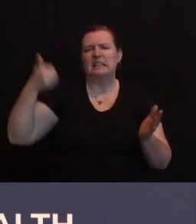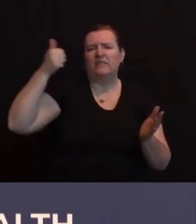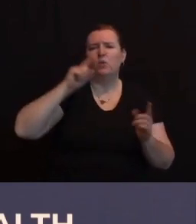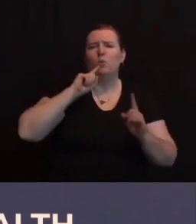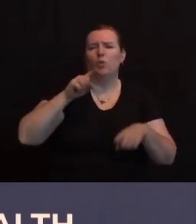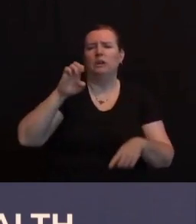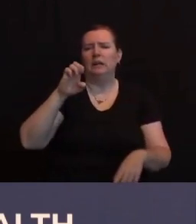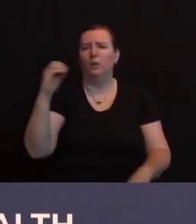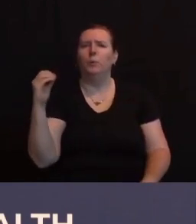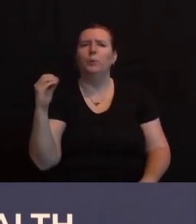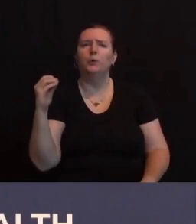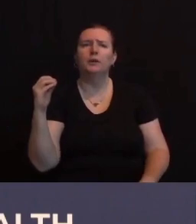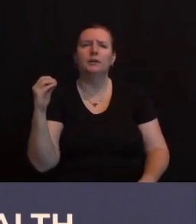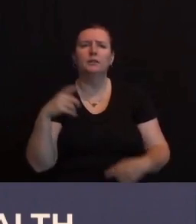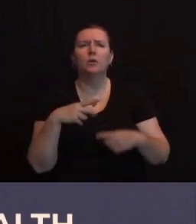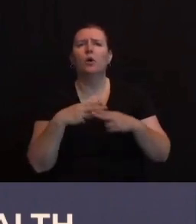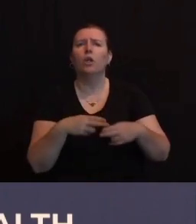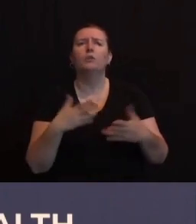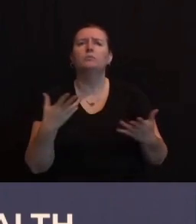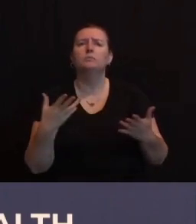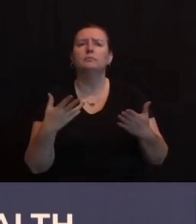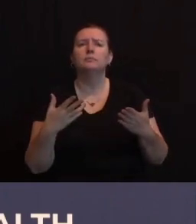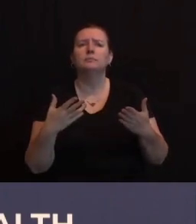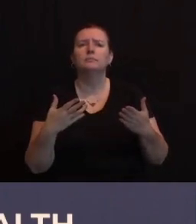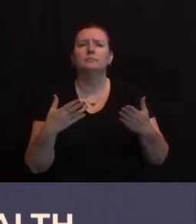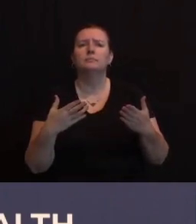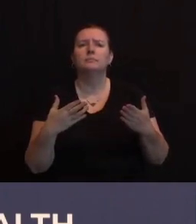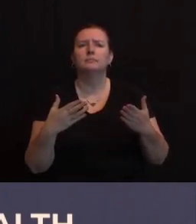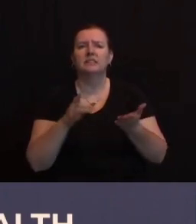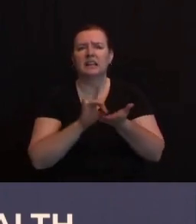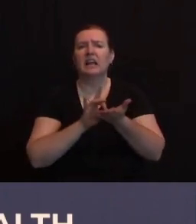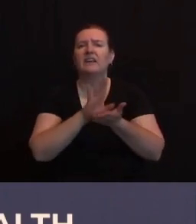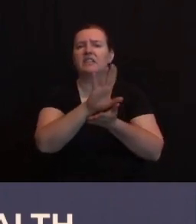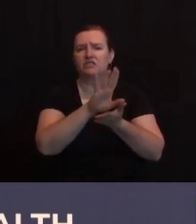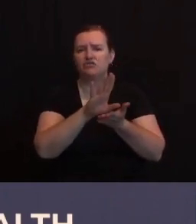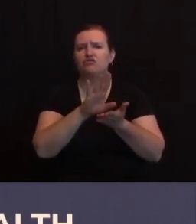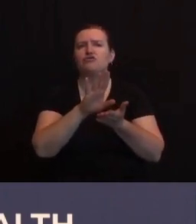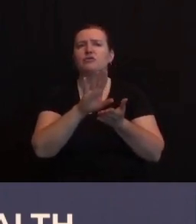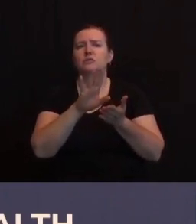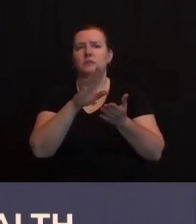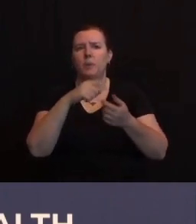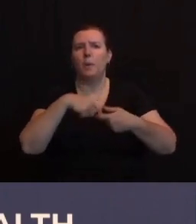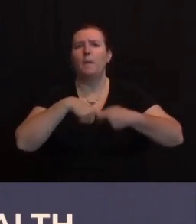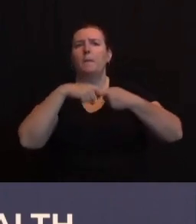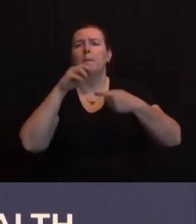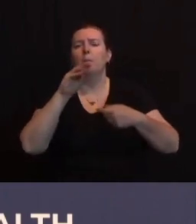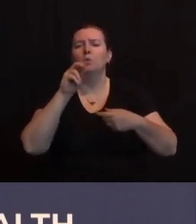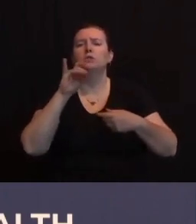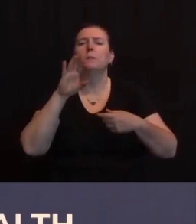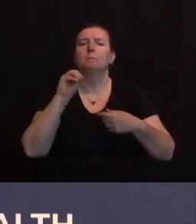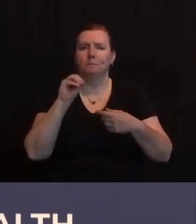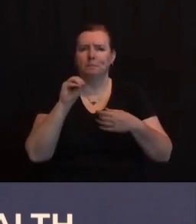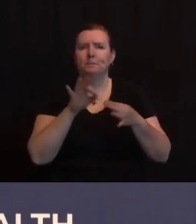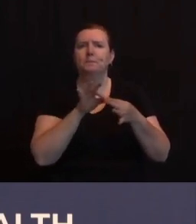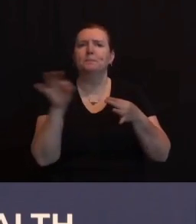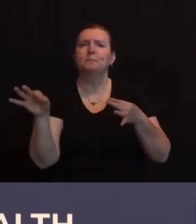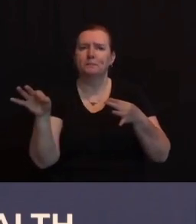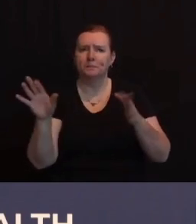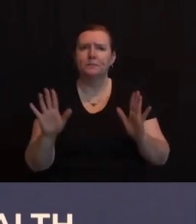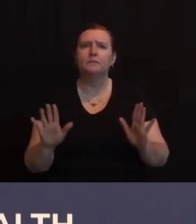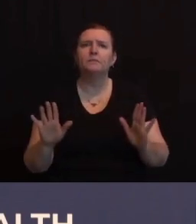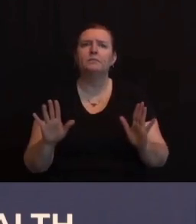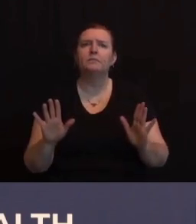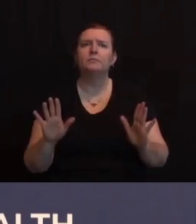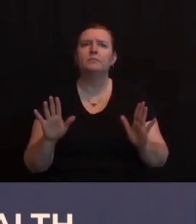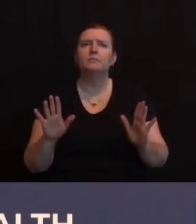implemented an eviction moratorium that extends past the point when the public health emergency would extend to.